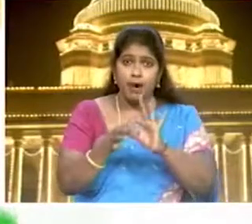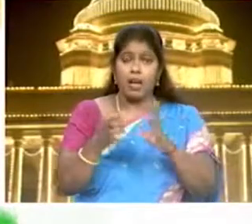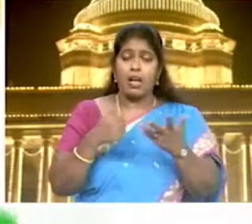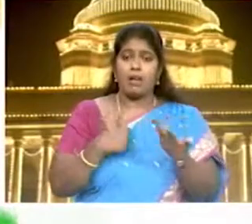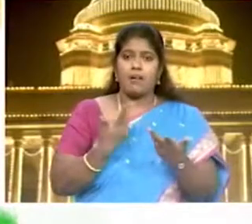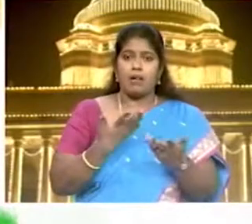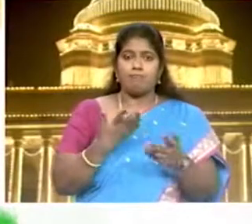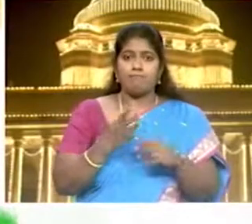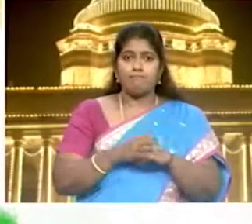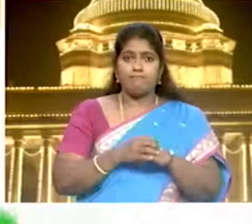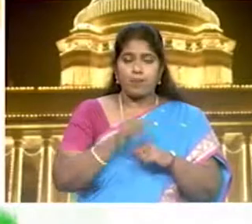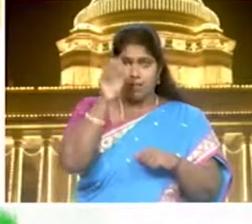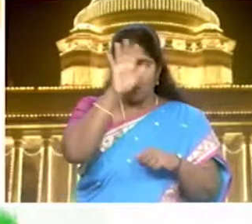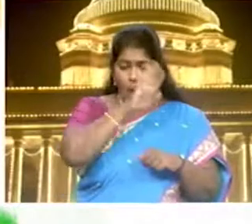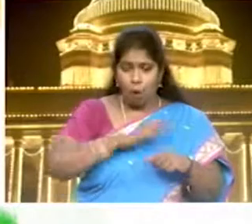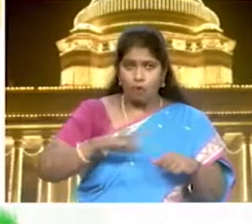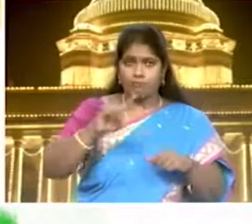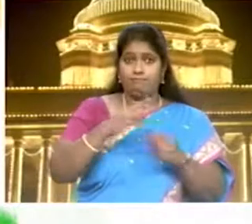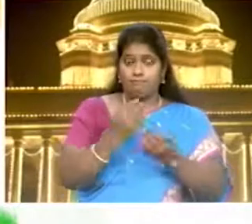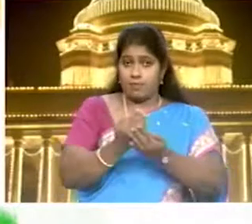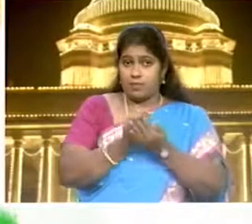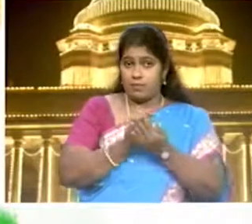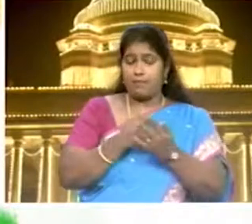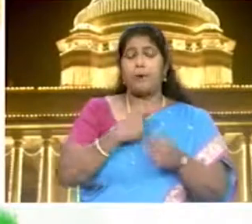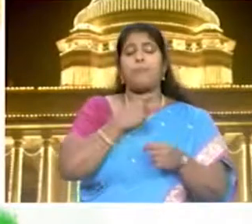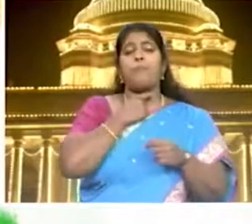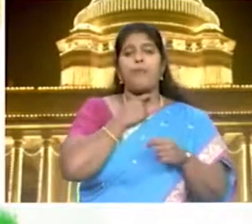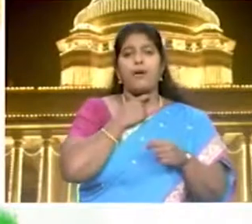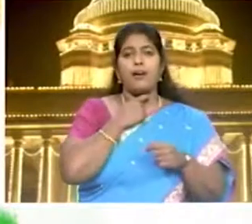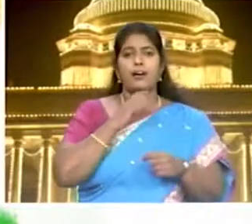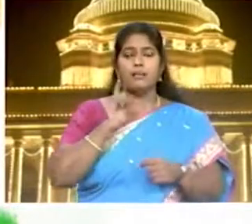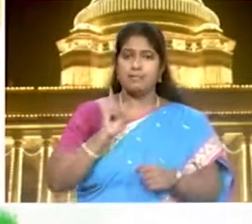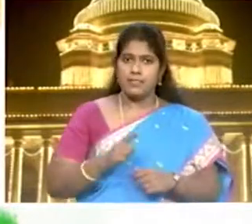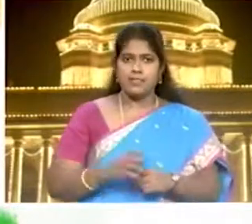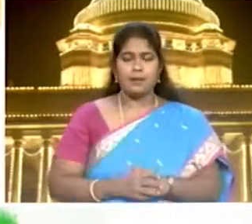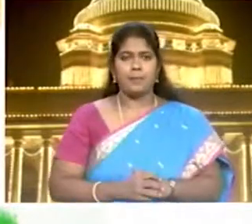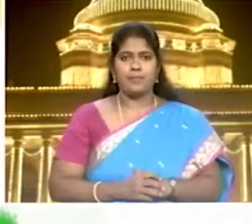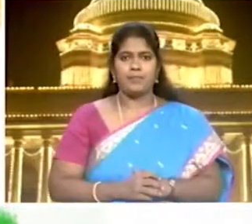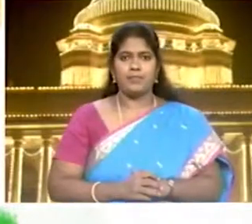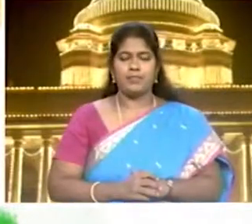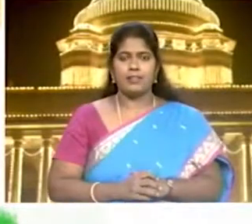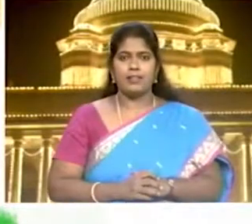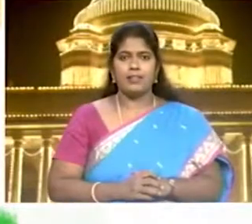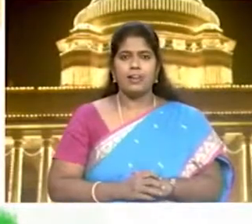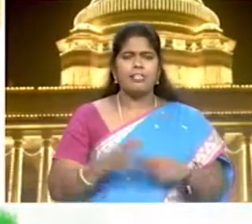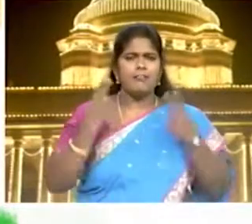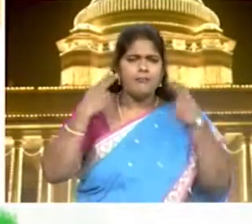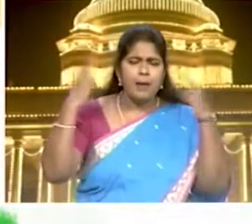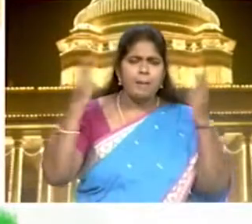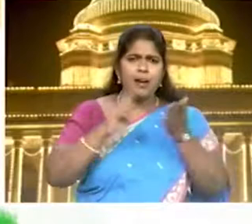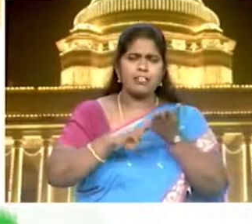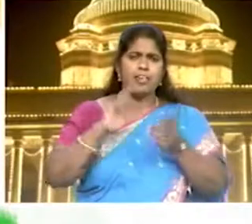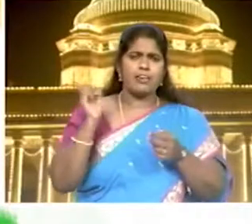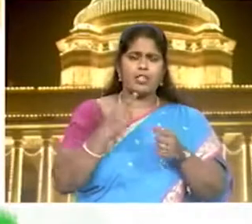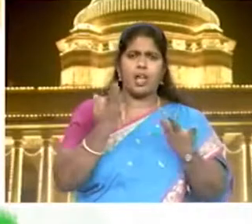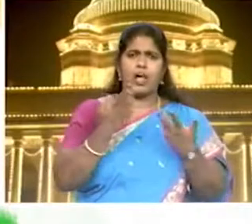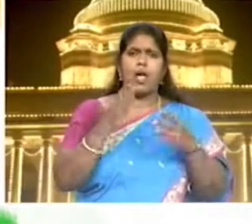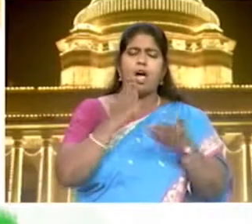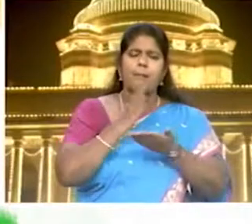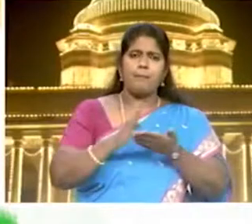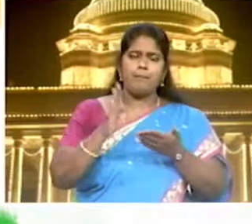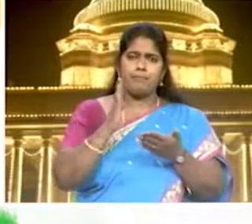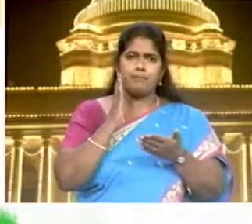meaningful only in building a glorious India. The great nationalist poet Kuvempu, who enriched Indian